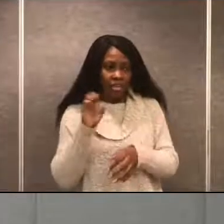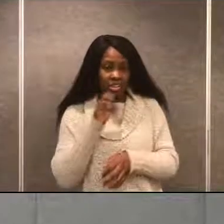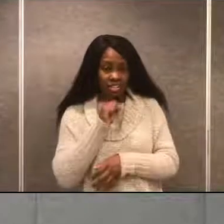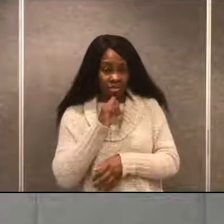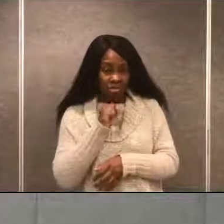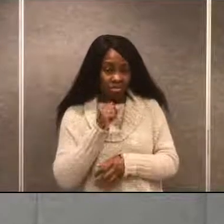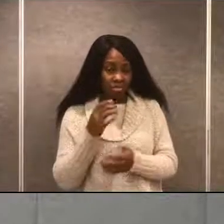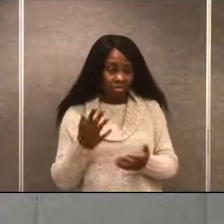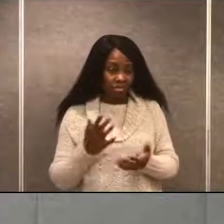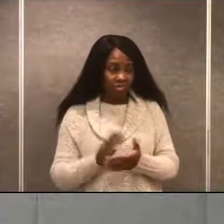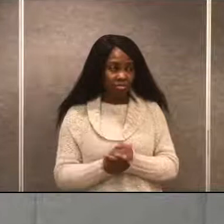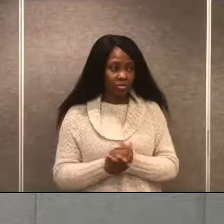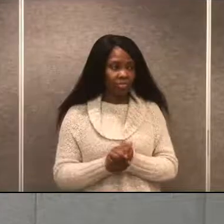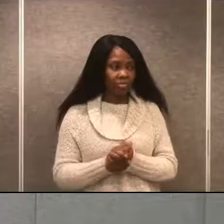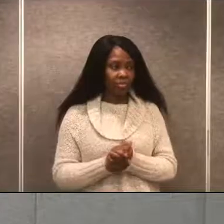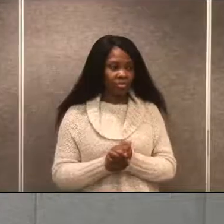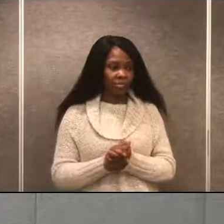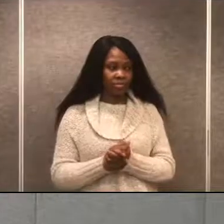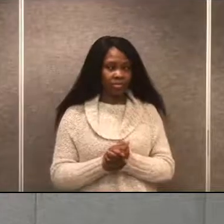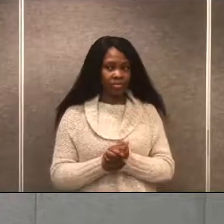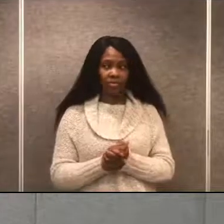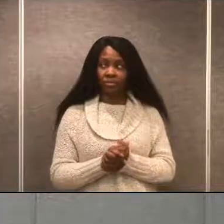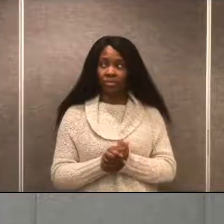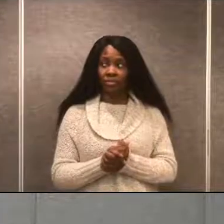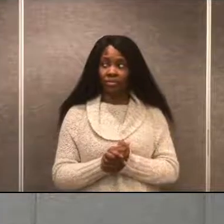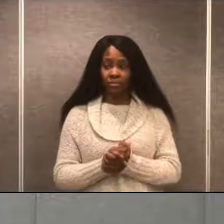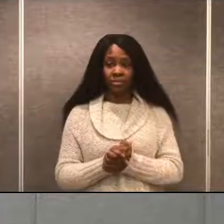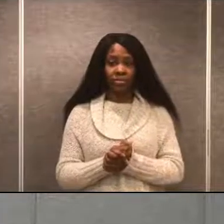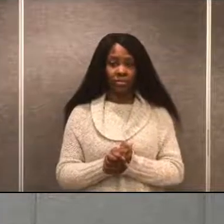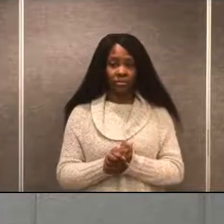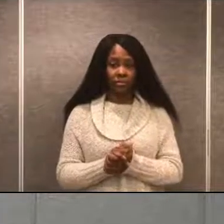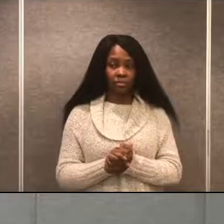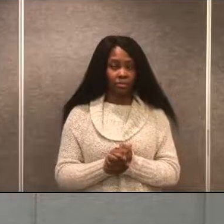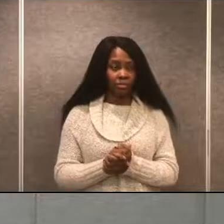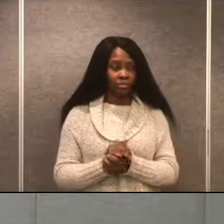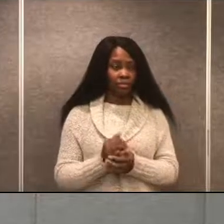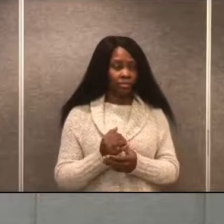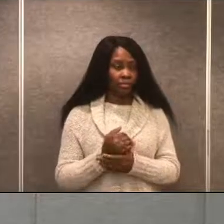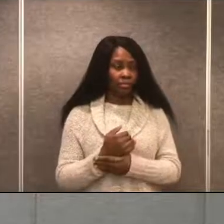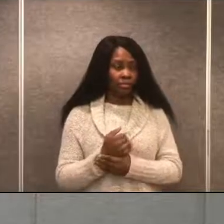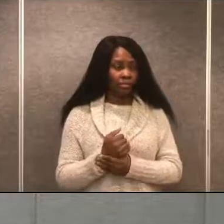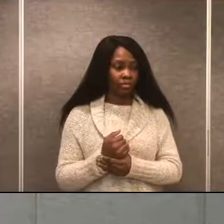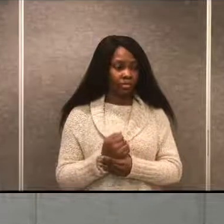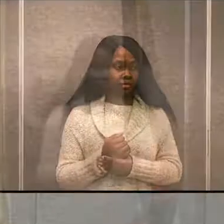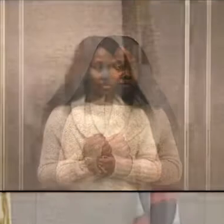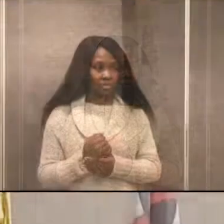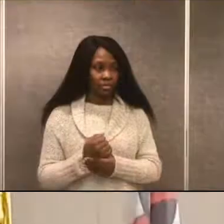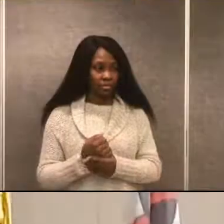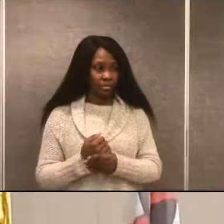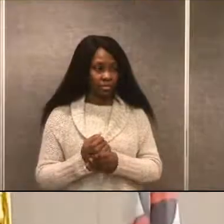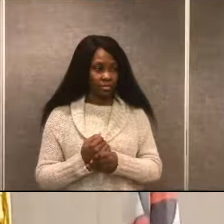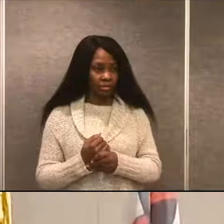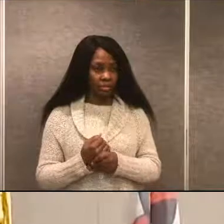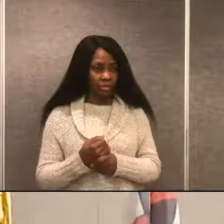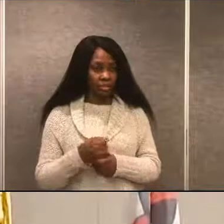experts over there kind of answer that question. Dr. Griffin and then Vic, you can pick up. All right. Absolutely.